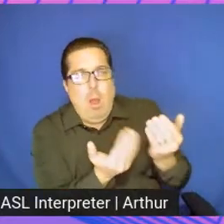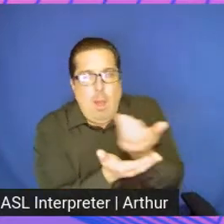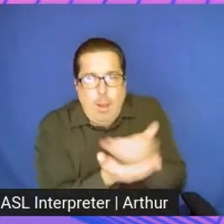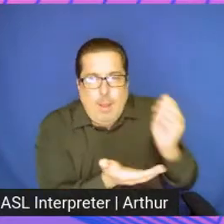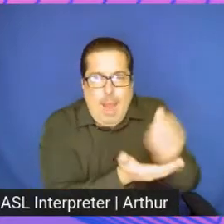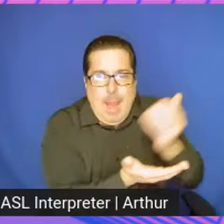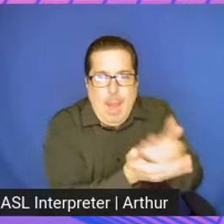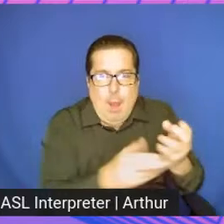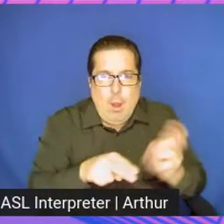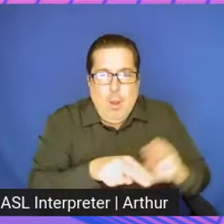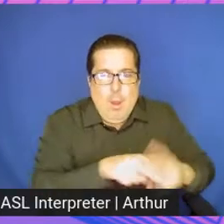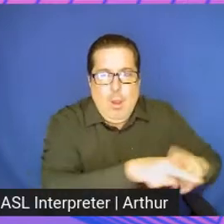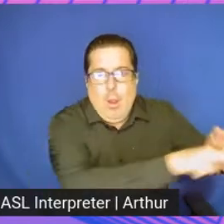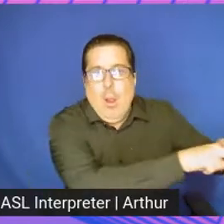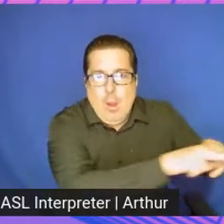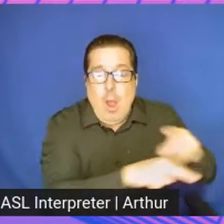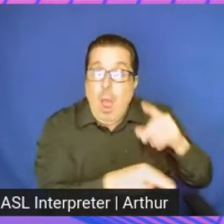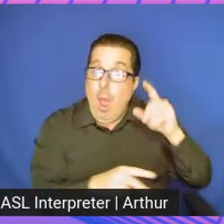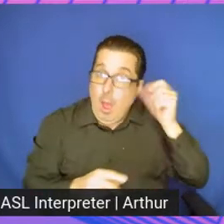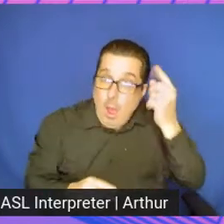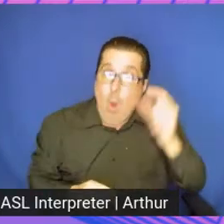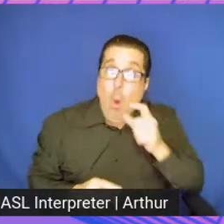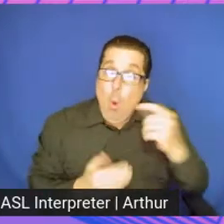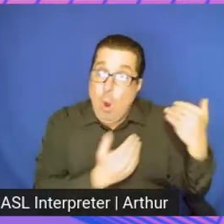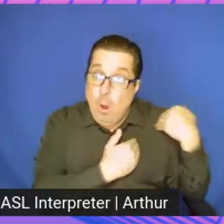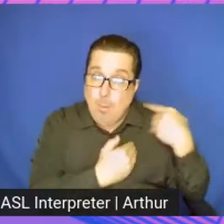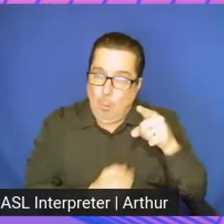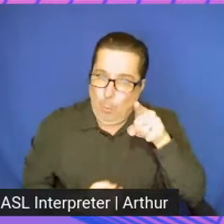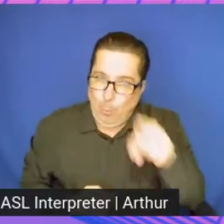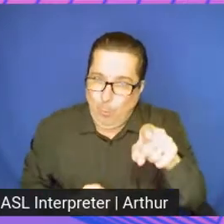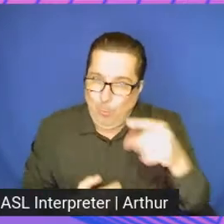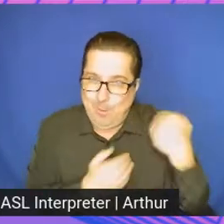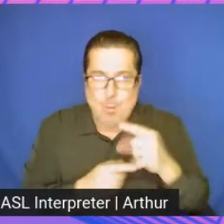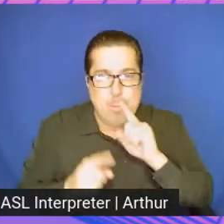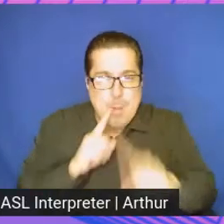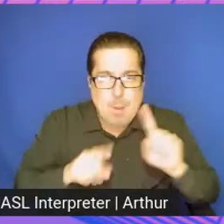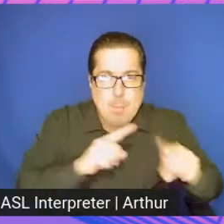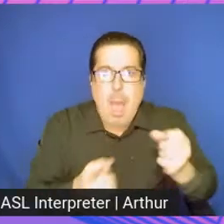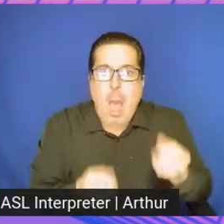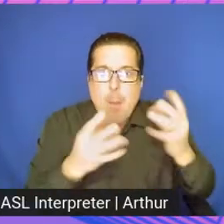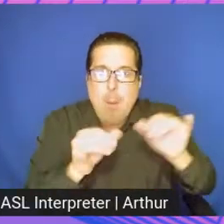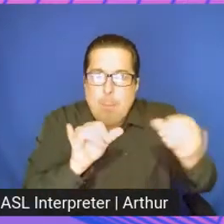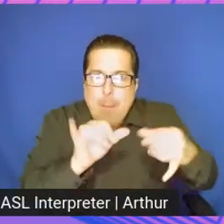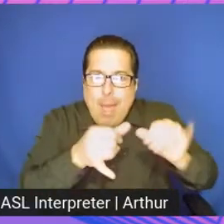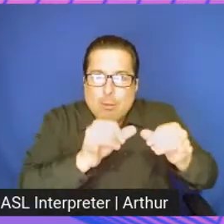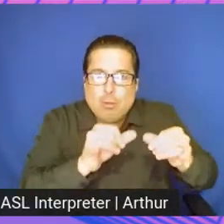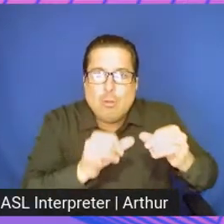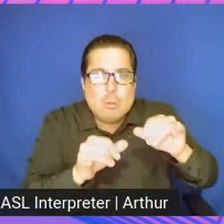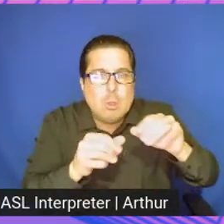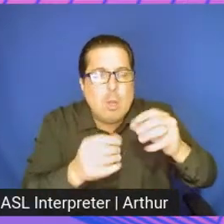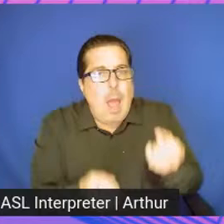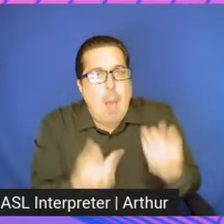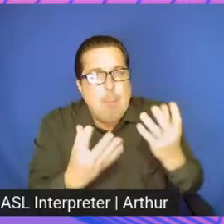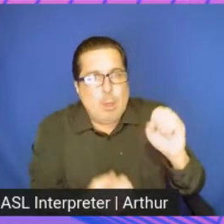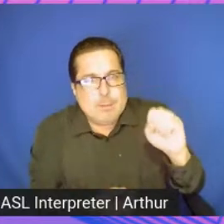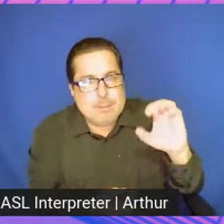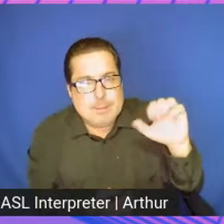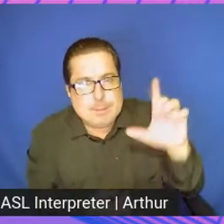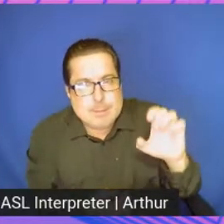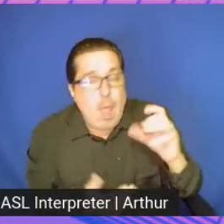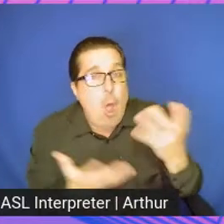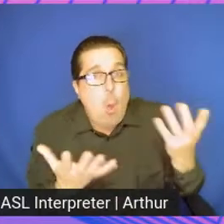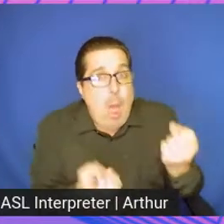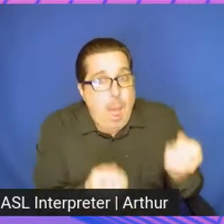rules yourself. You have to decide what metric you want to scale on, what the numbers are that you want to scale to, and you have